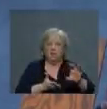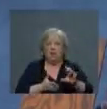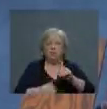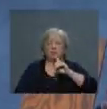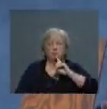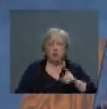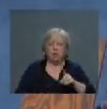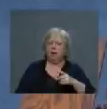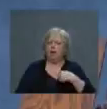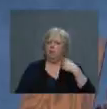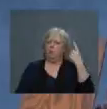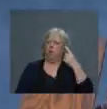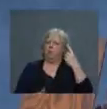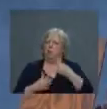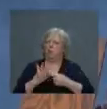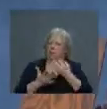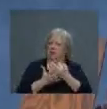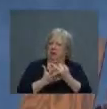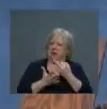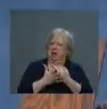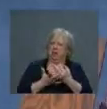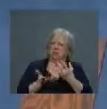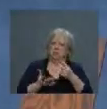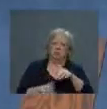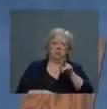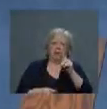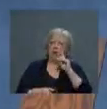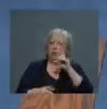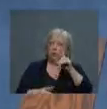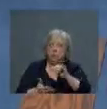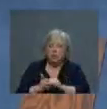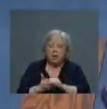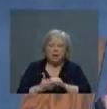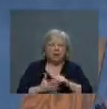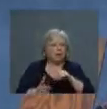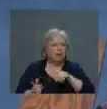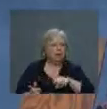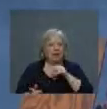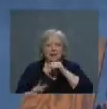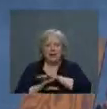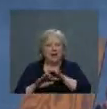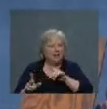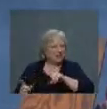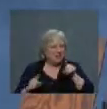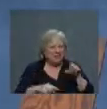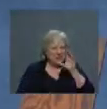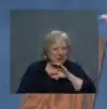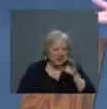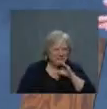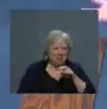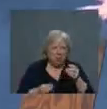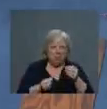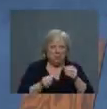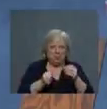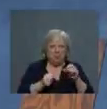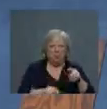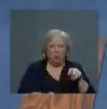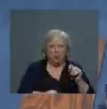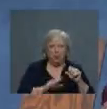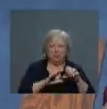wonder what financial institution would do that. Did they not go look at the property?